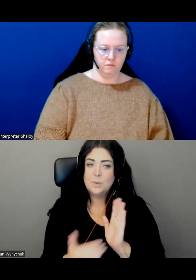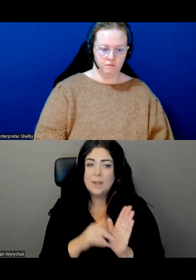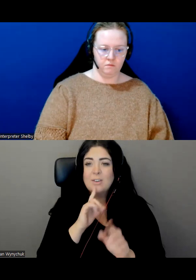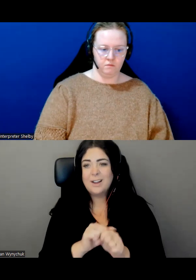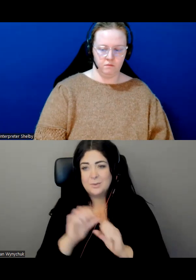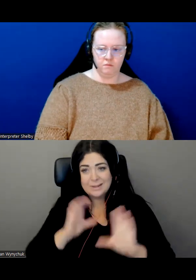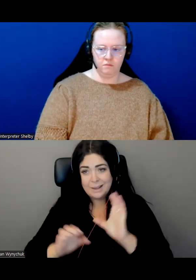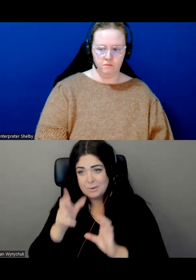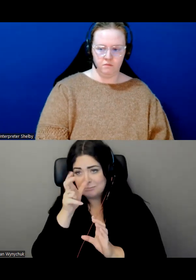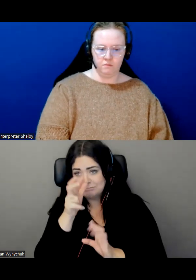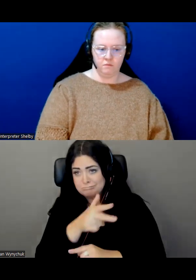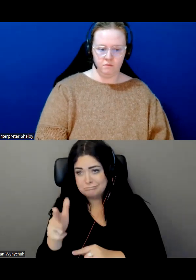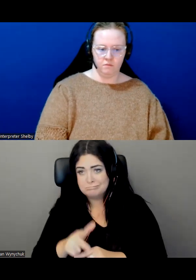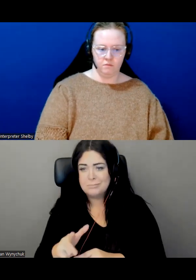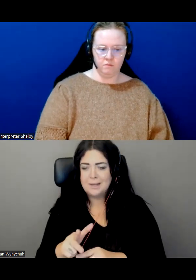with Mm. broccoli.